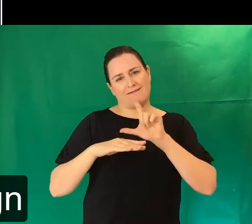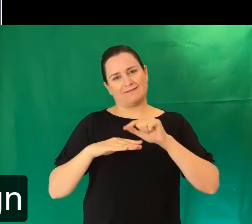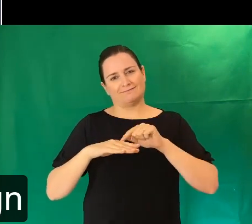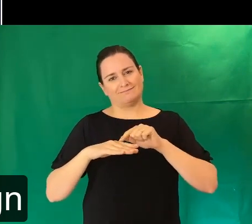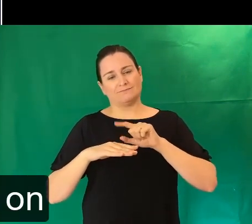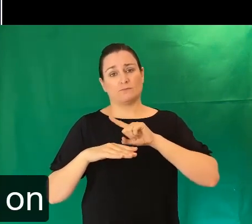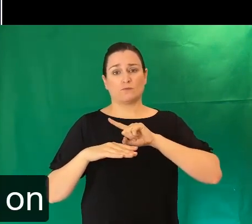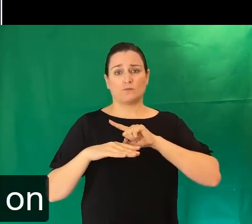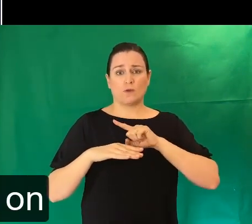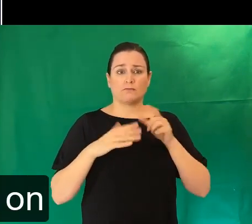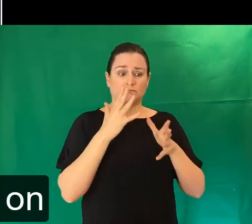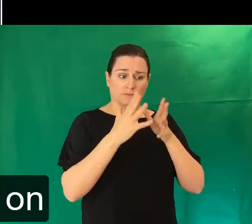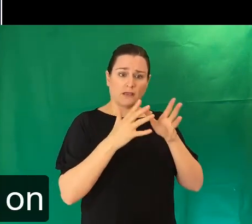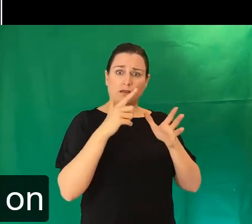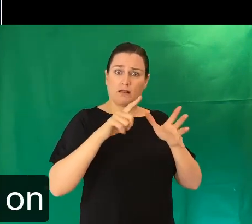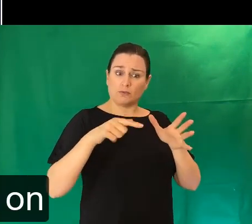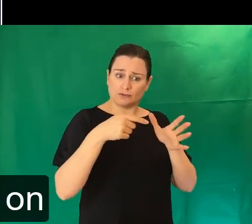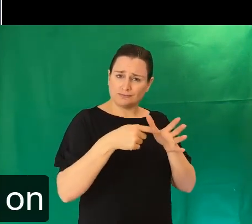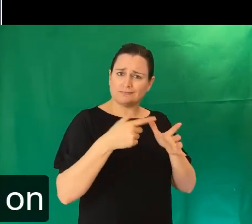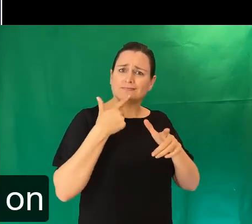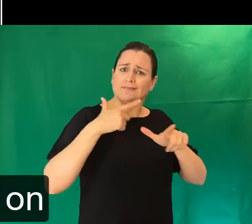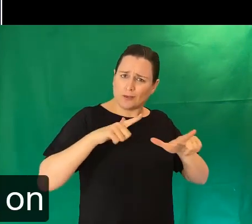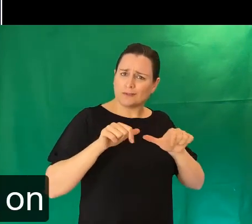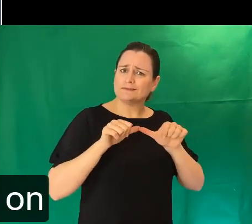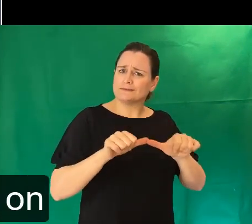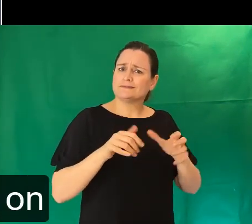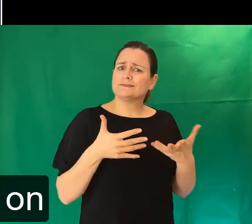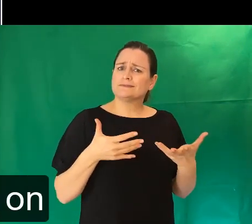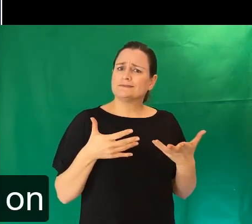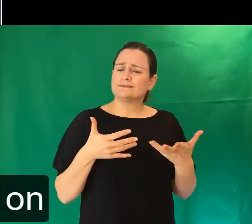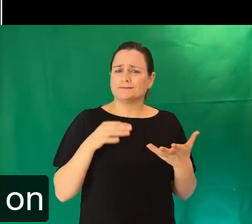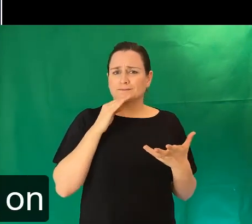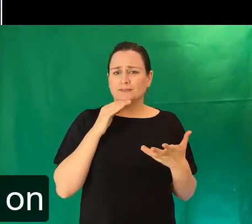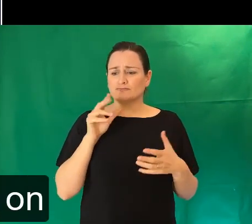left because sign languages are languages.